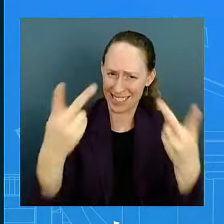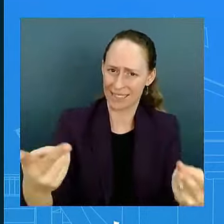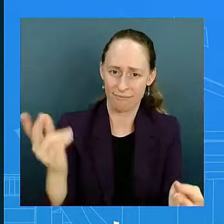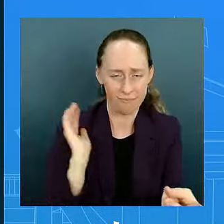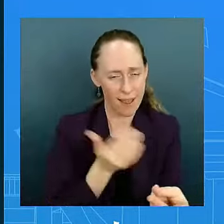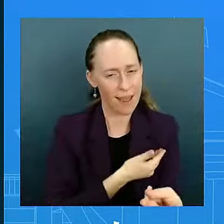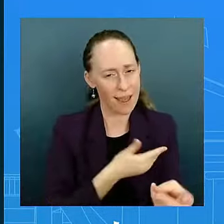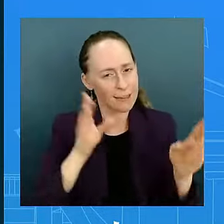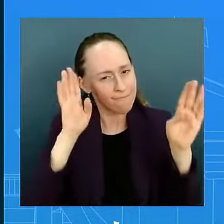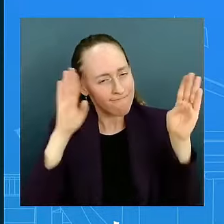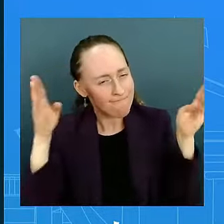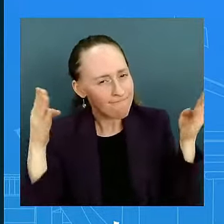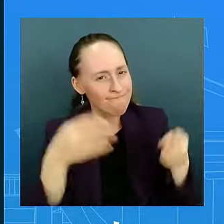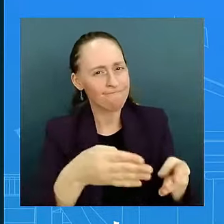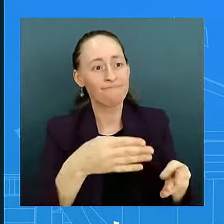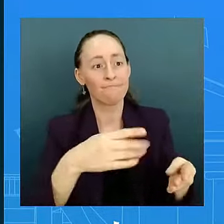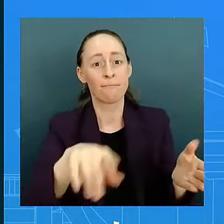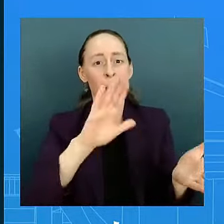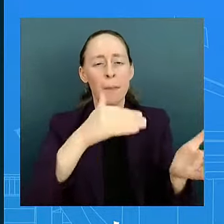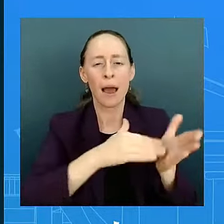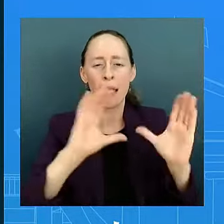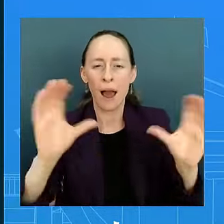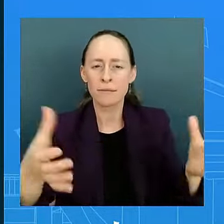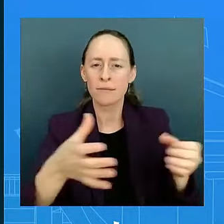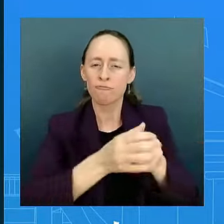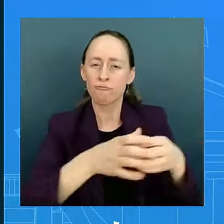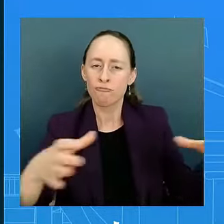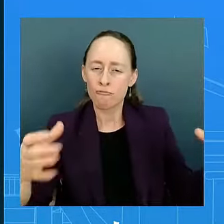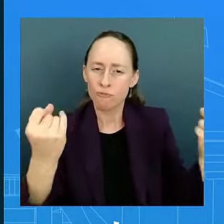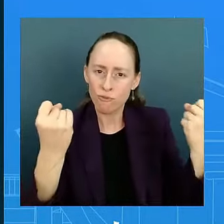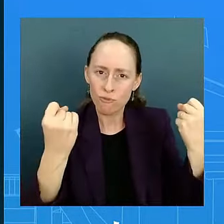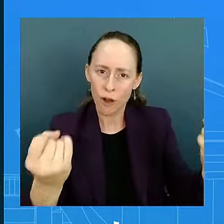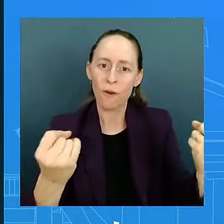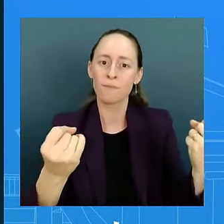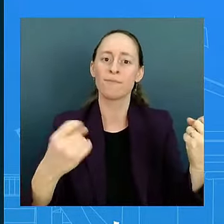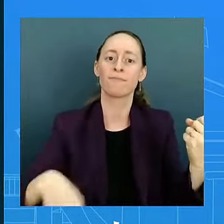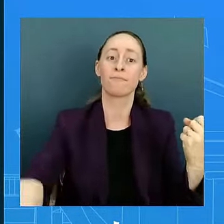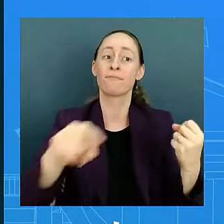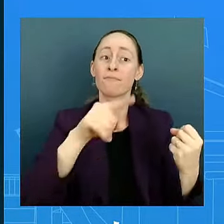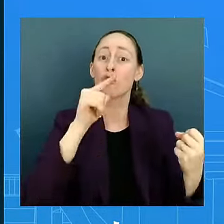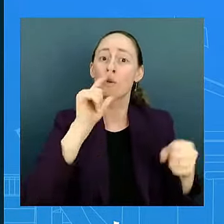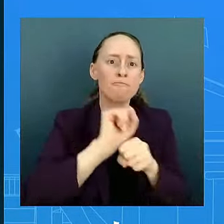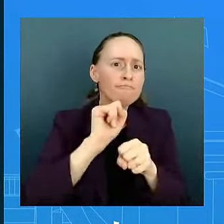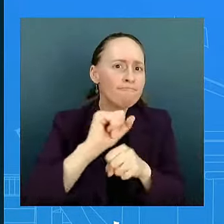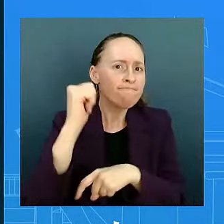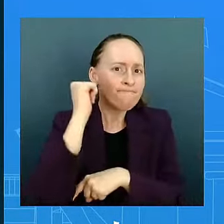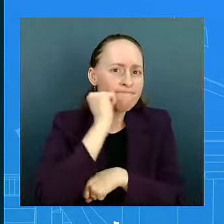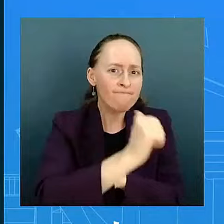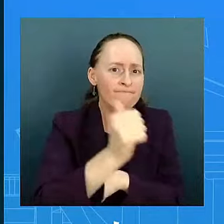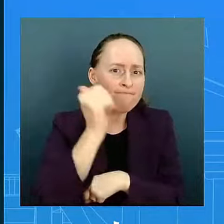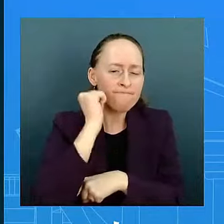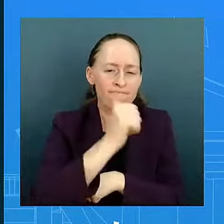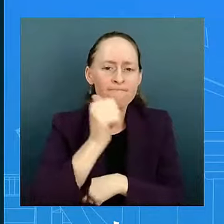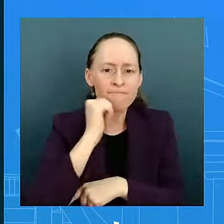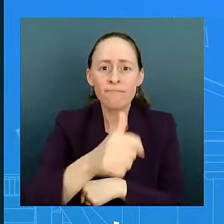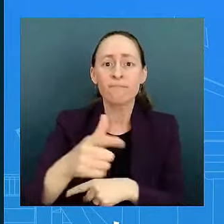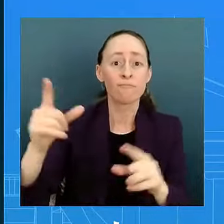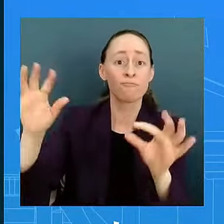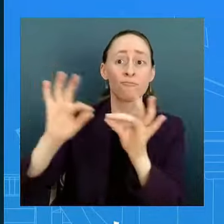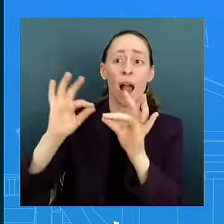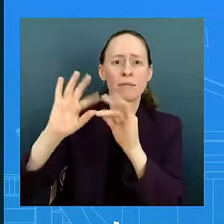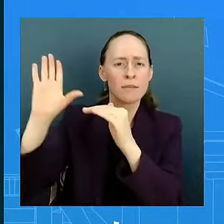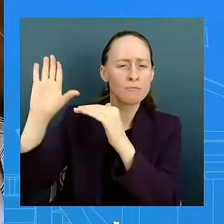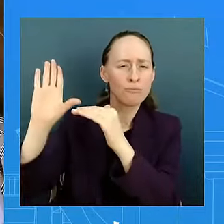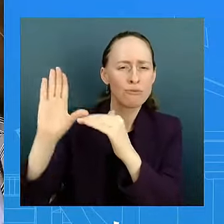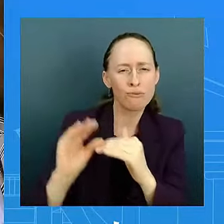people, and seeing what else we can do to lower costs. That is what they care about. And that's going to continue to be our focus for the next 5 months. A number